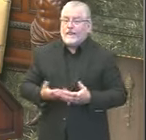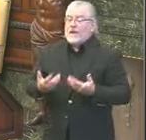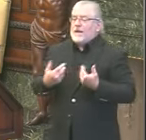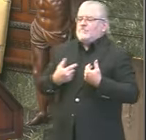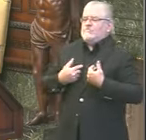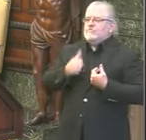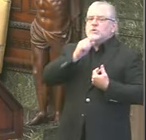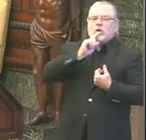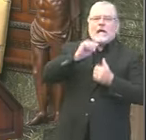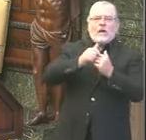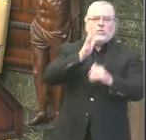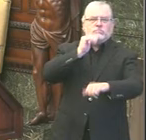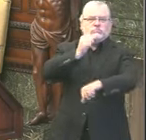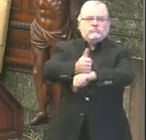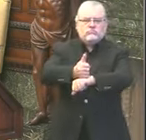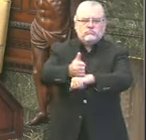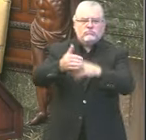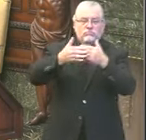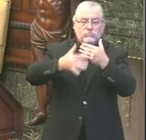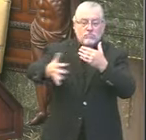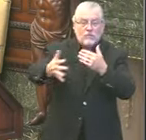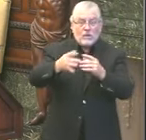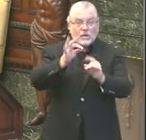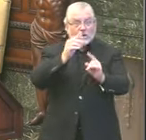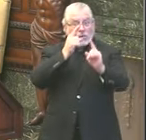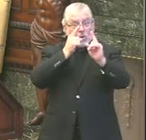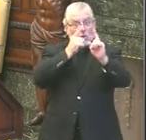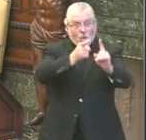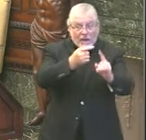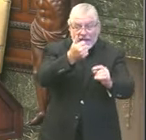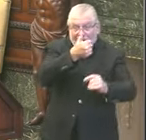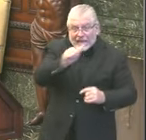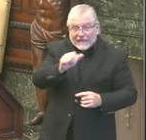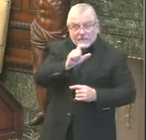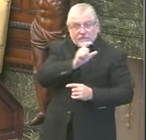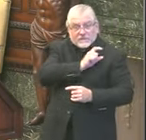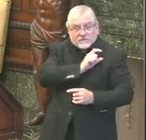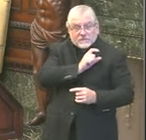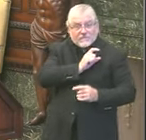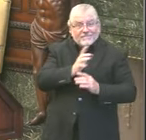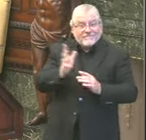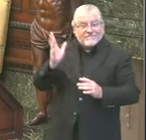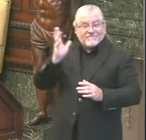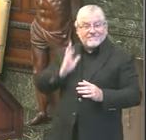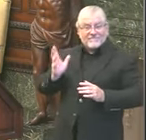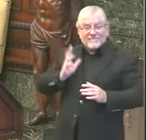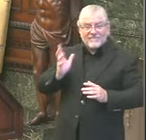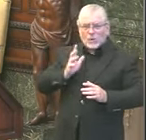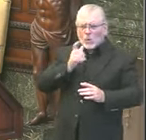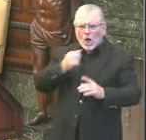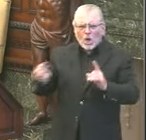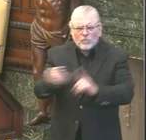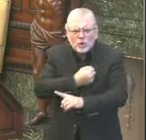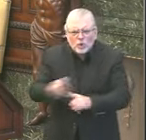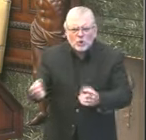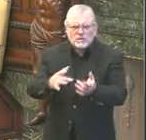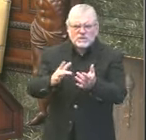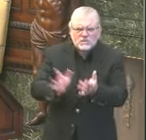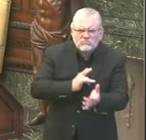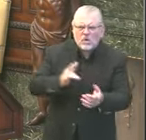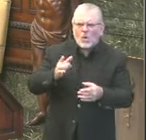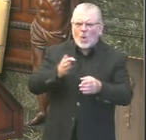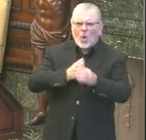that an officer who's had a disciplinary problem or an abuse problem and gets fired from one police